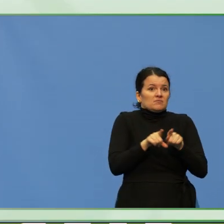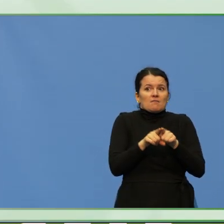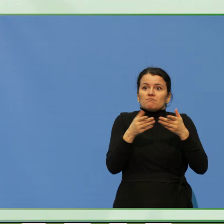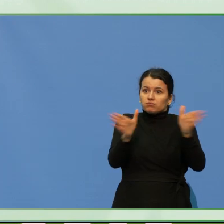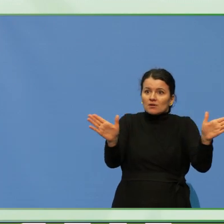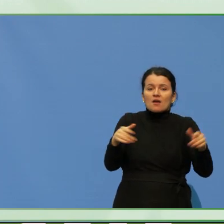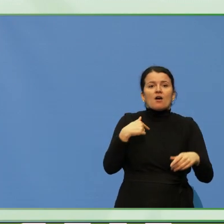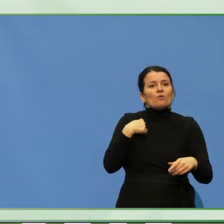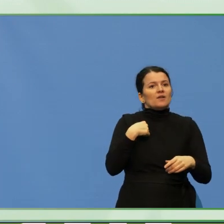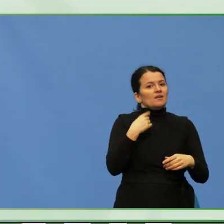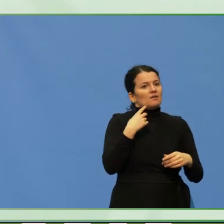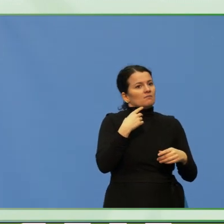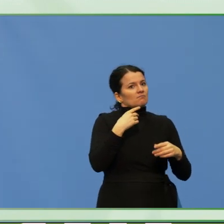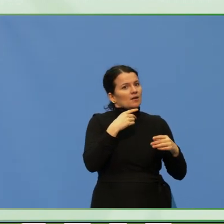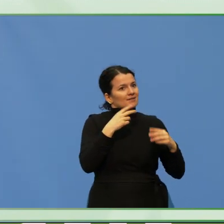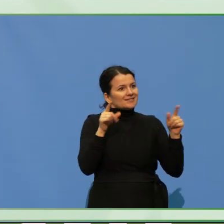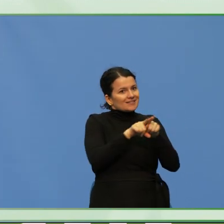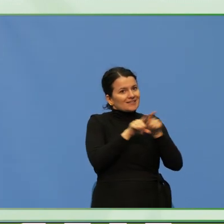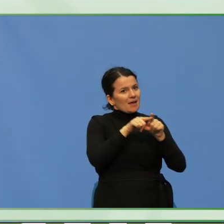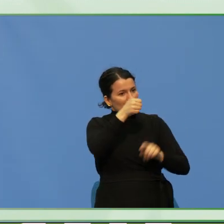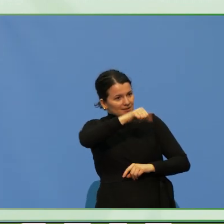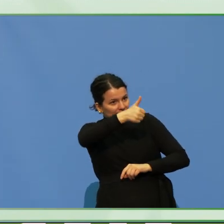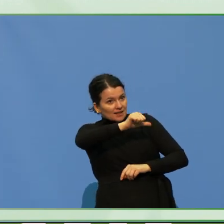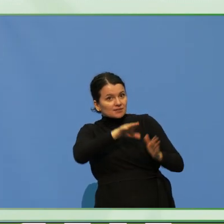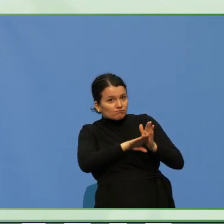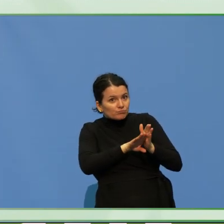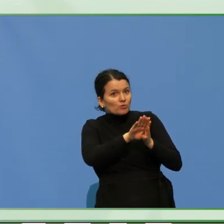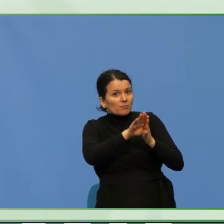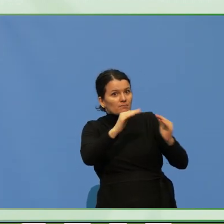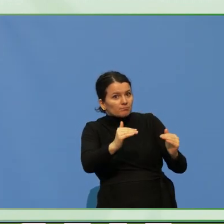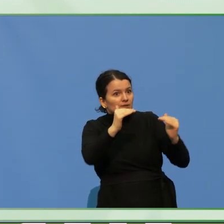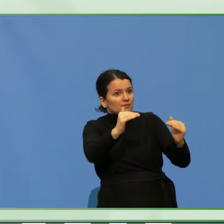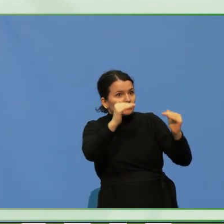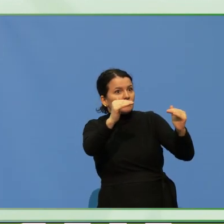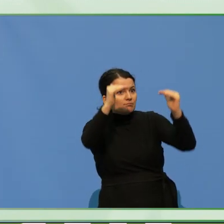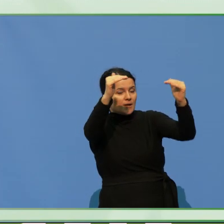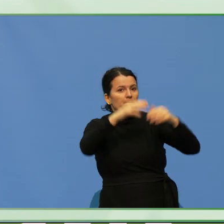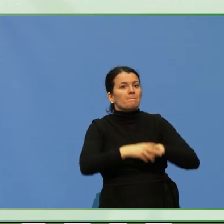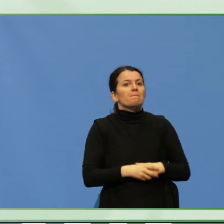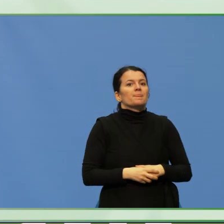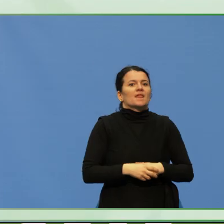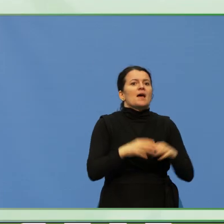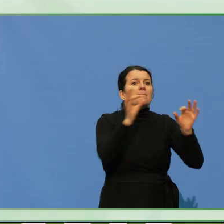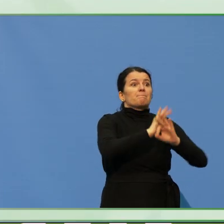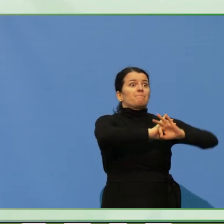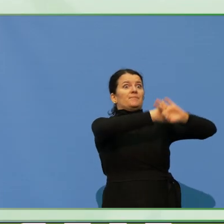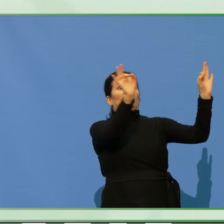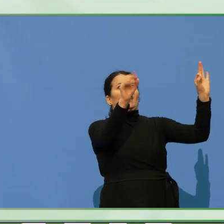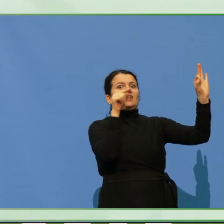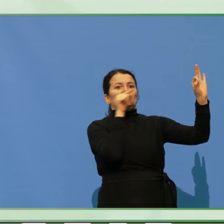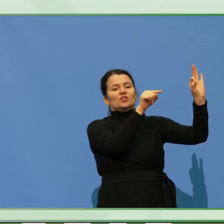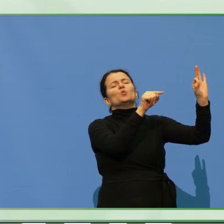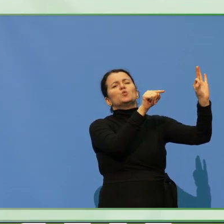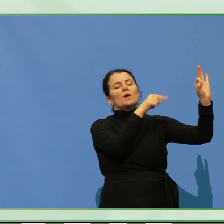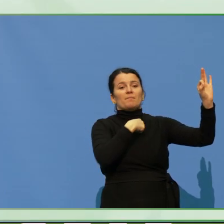making horrible mistakes, because perfection is never the goal, but progress is. Yeah. Those are all available too. And I